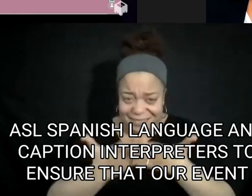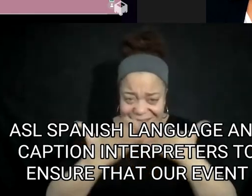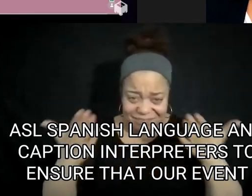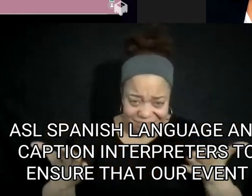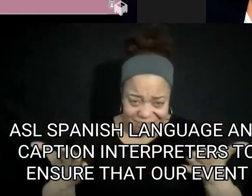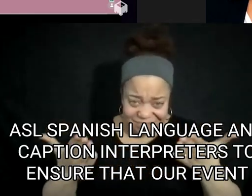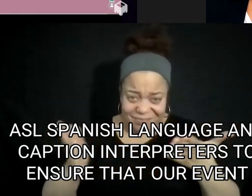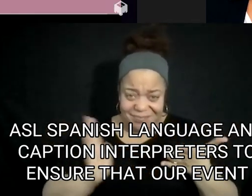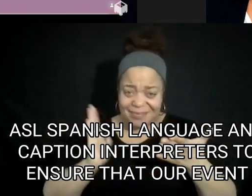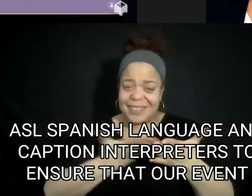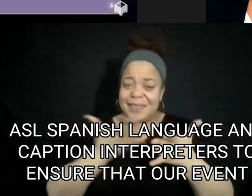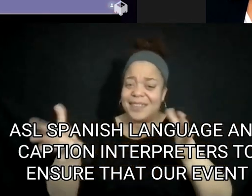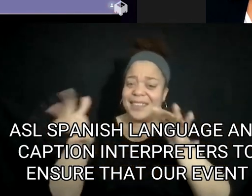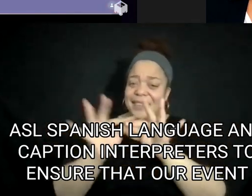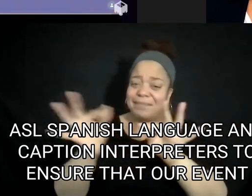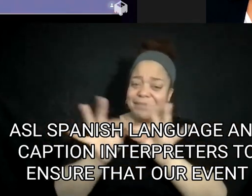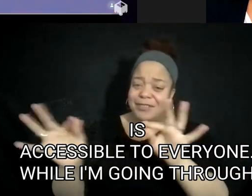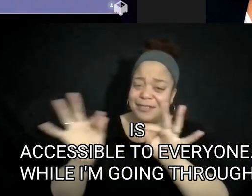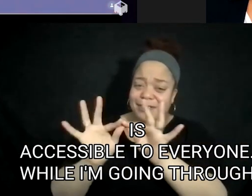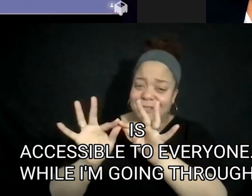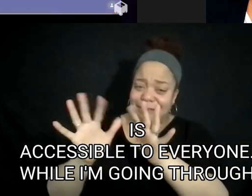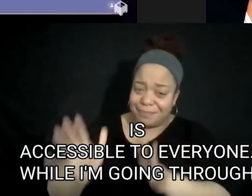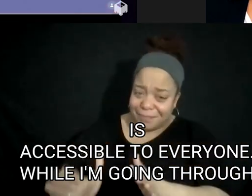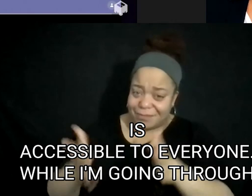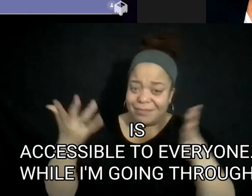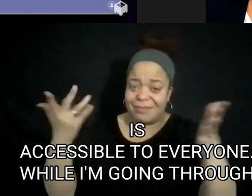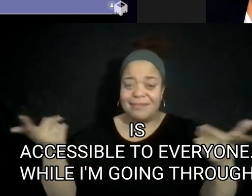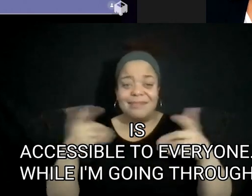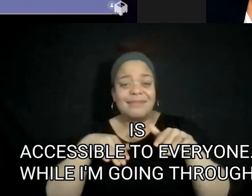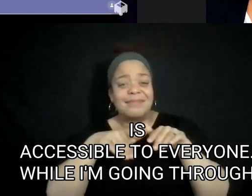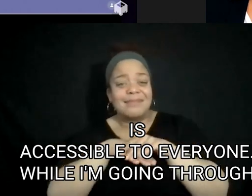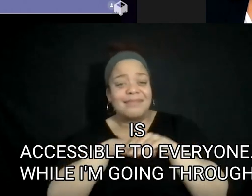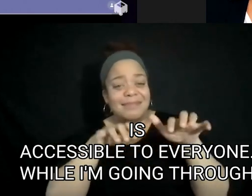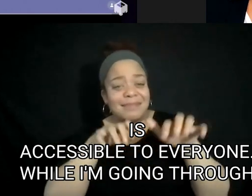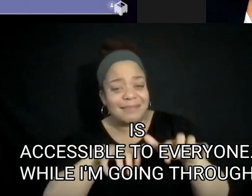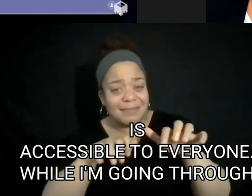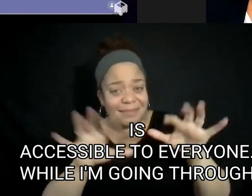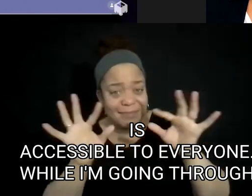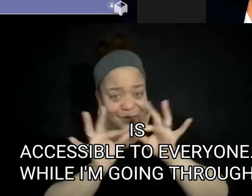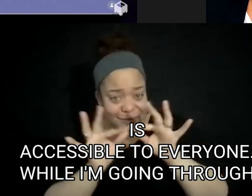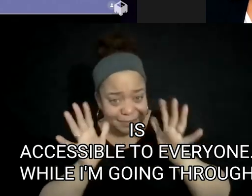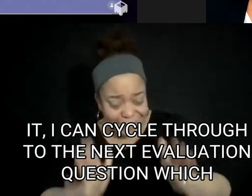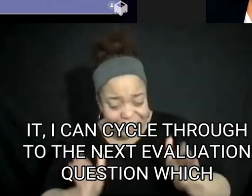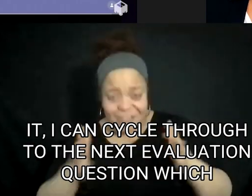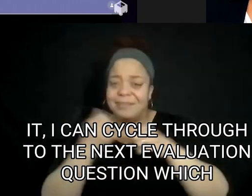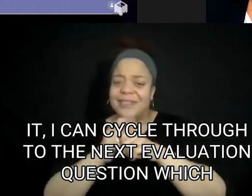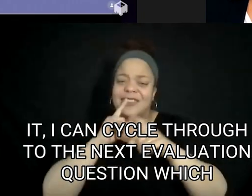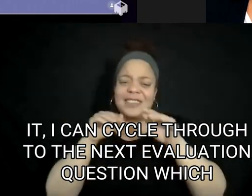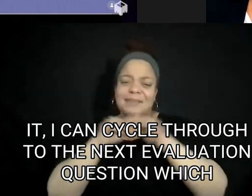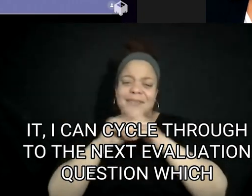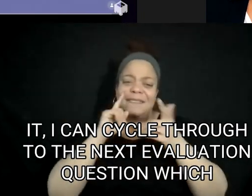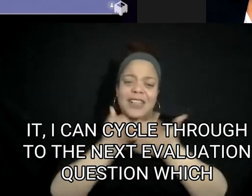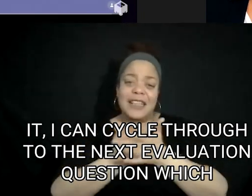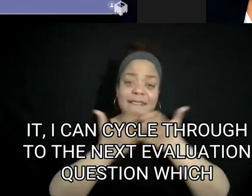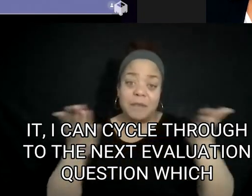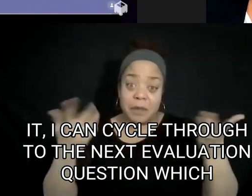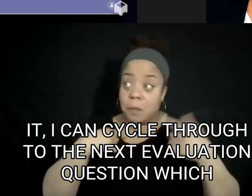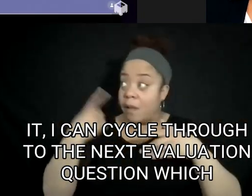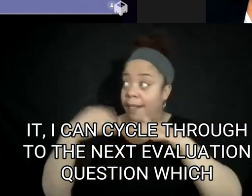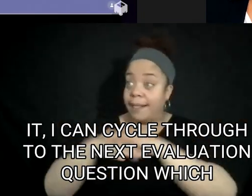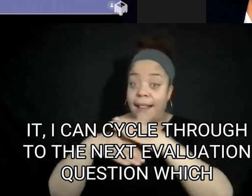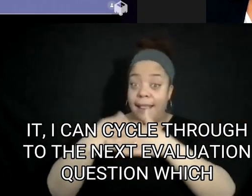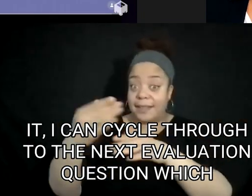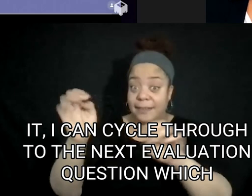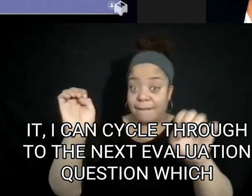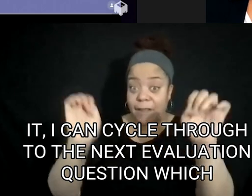While I'm going through it, I can cycle through to the next evaluation question, which is just what's one thing that we could improve? So anything that comes to mind for